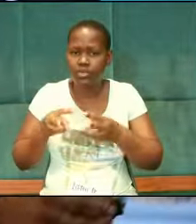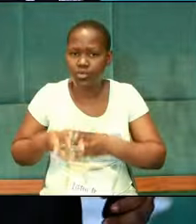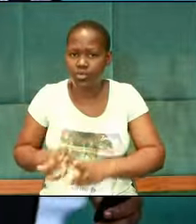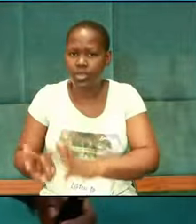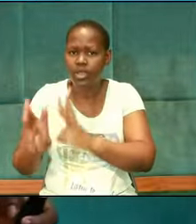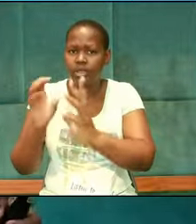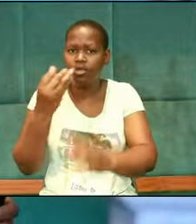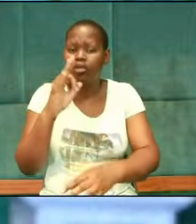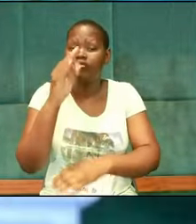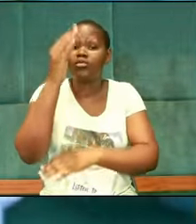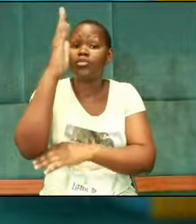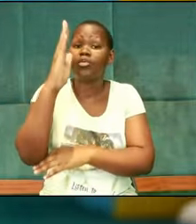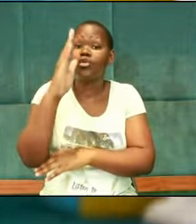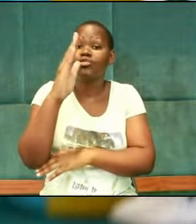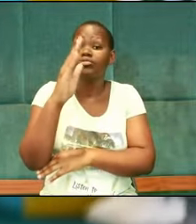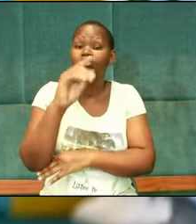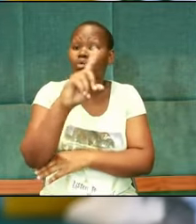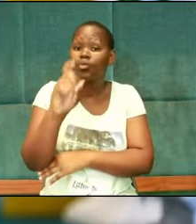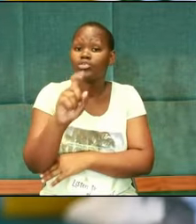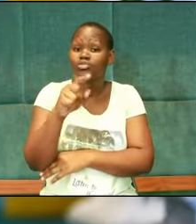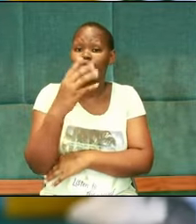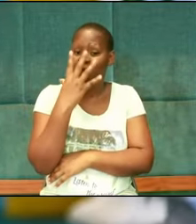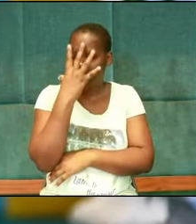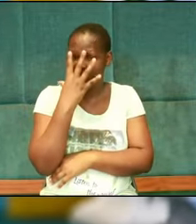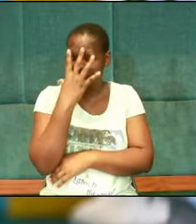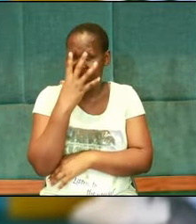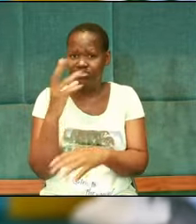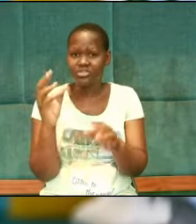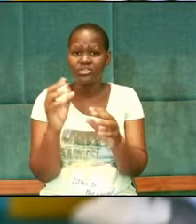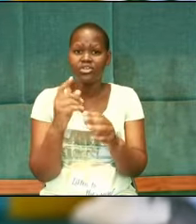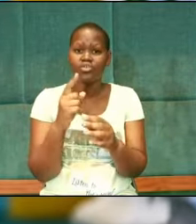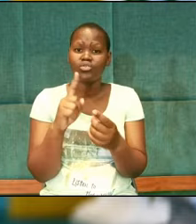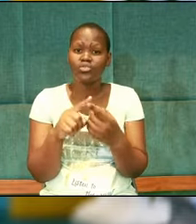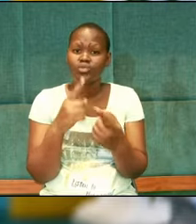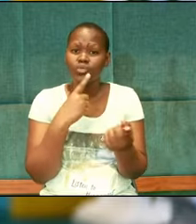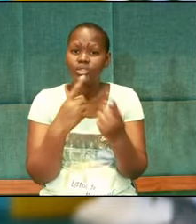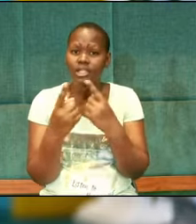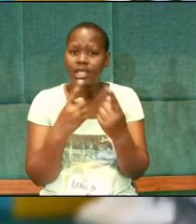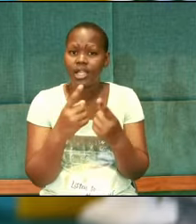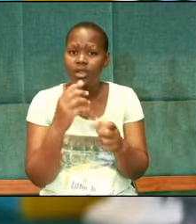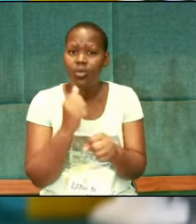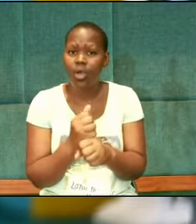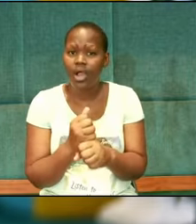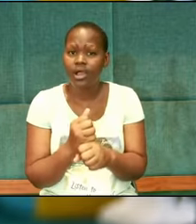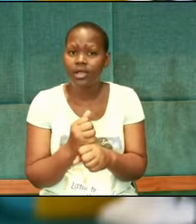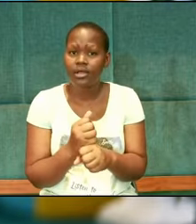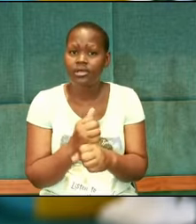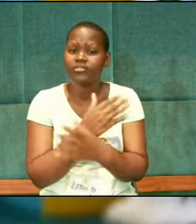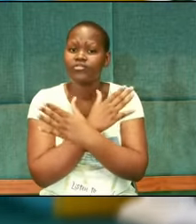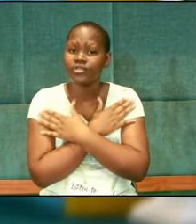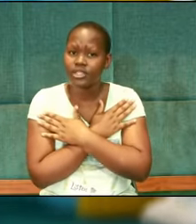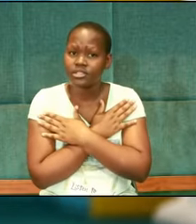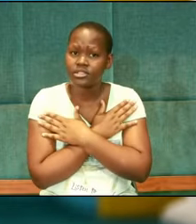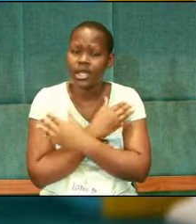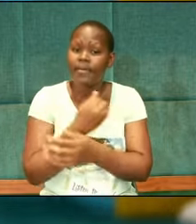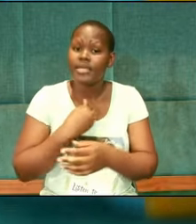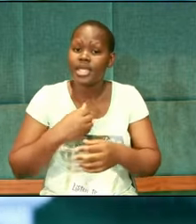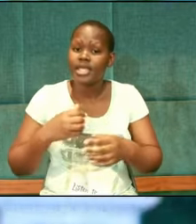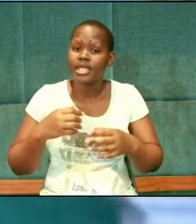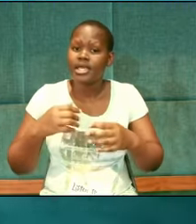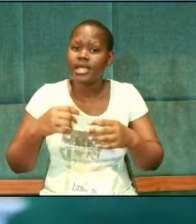Question, don't be ashamed to tell your workmate, I live my family